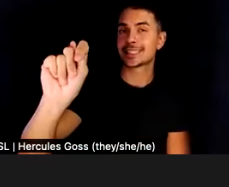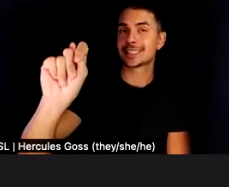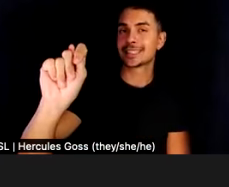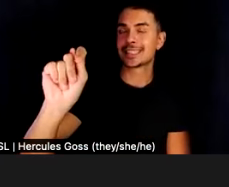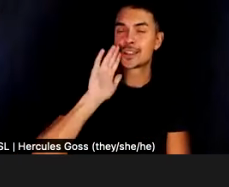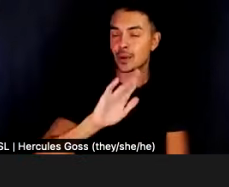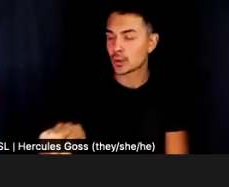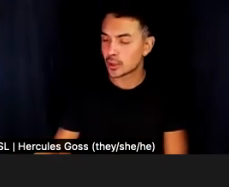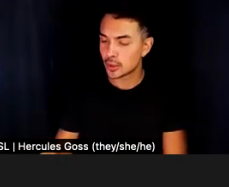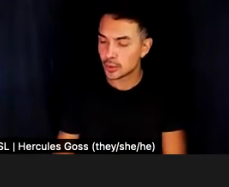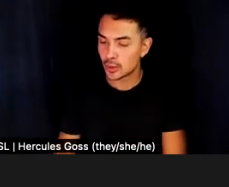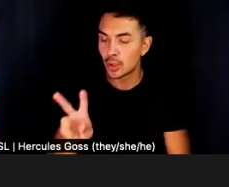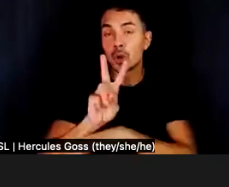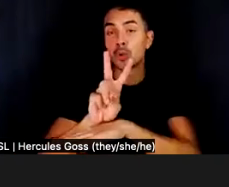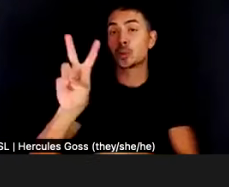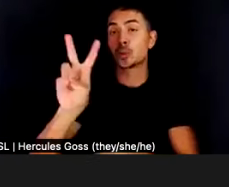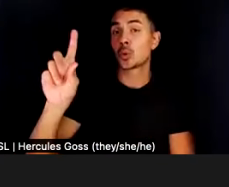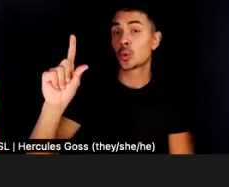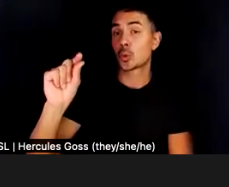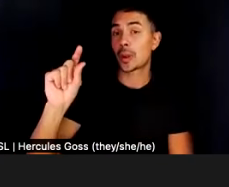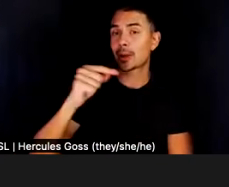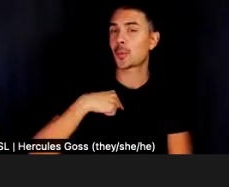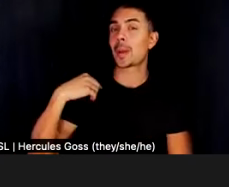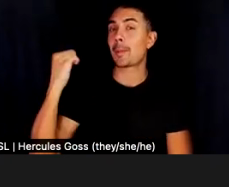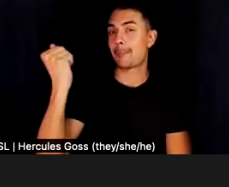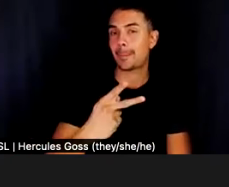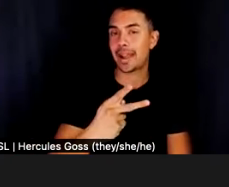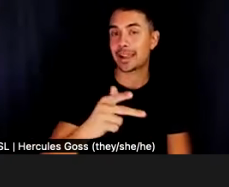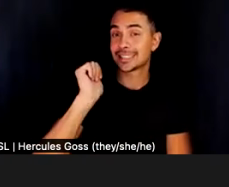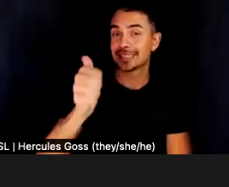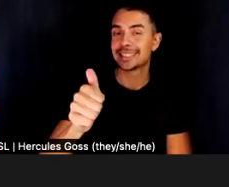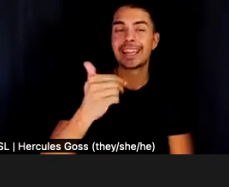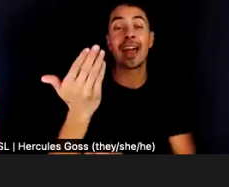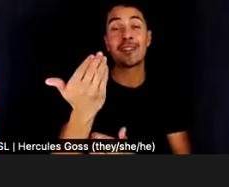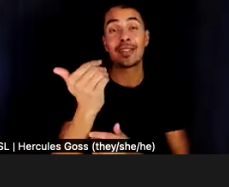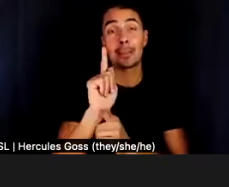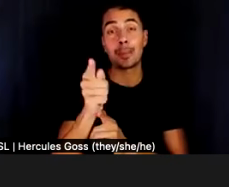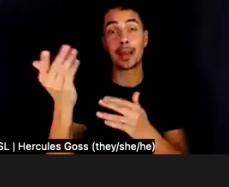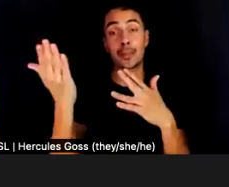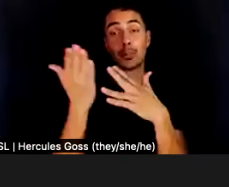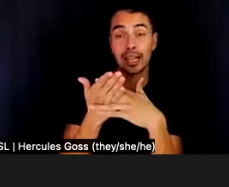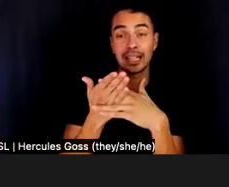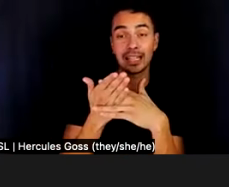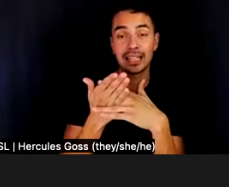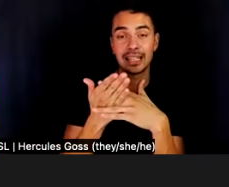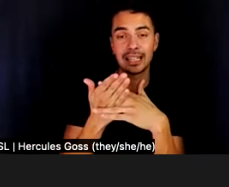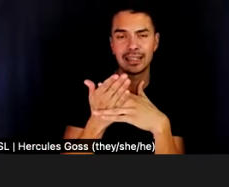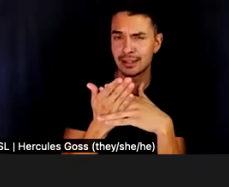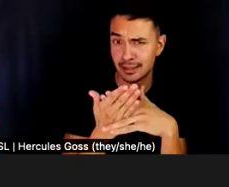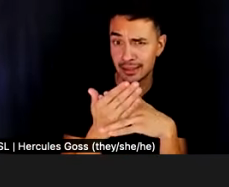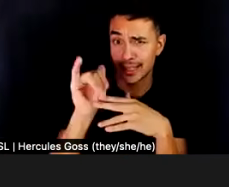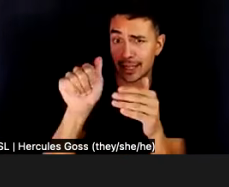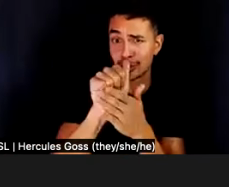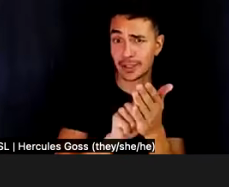2:20. We will be coming back in. Okay, so take a 15-minute break. Is that what it says on the agenda?